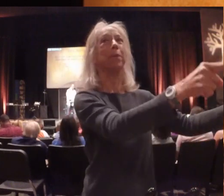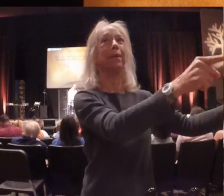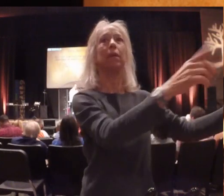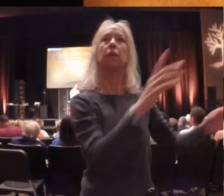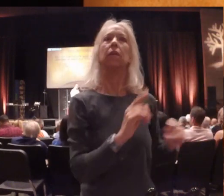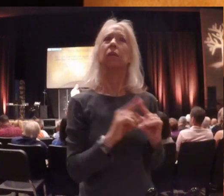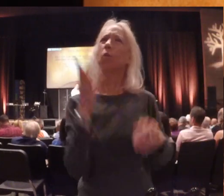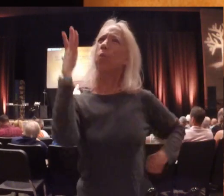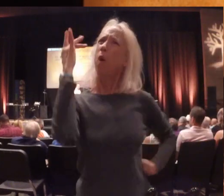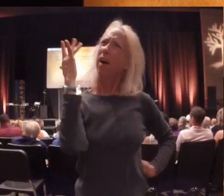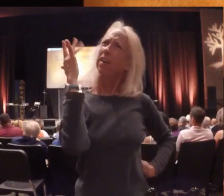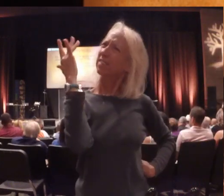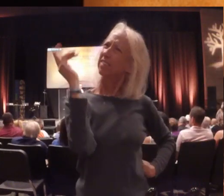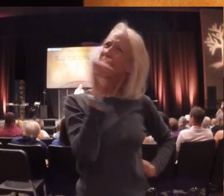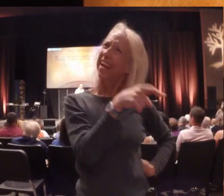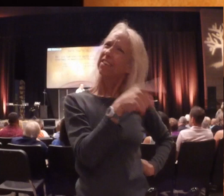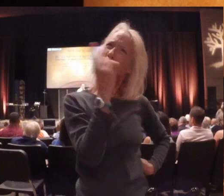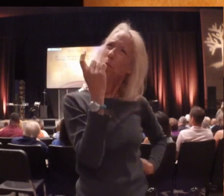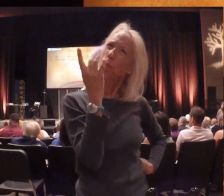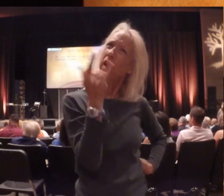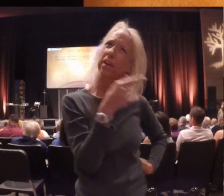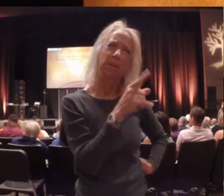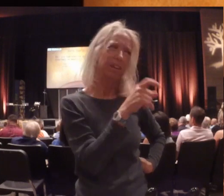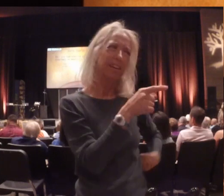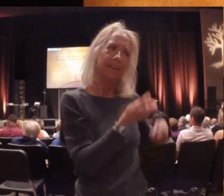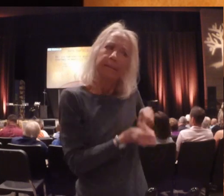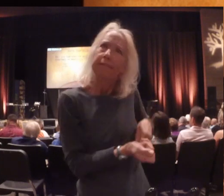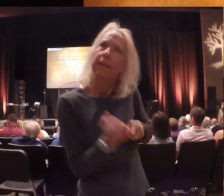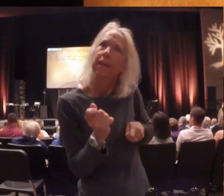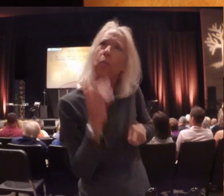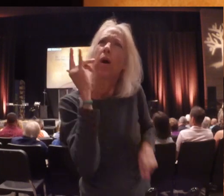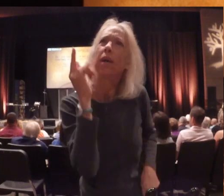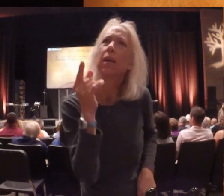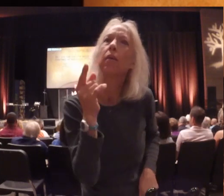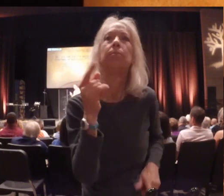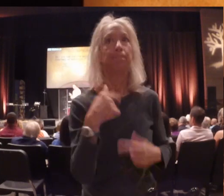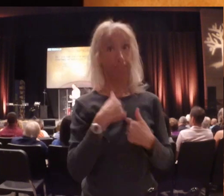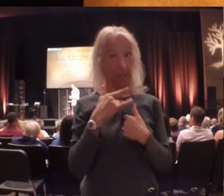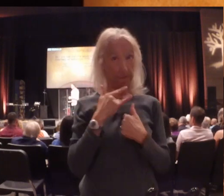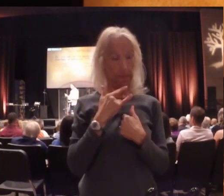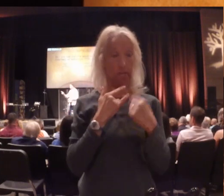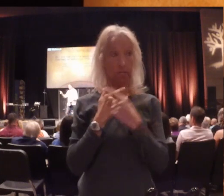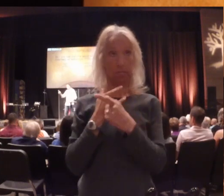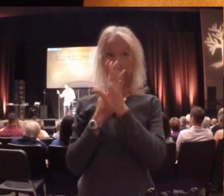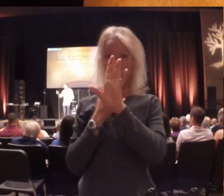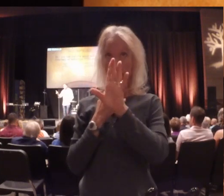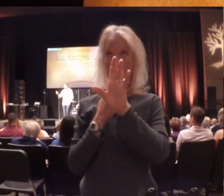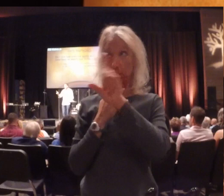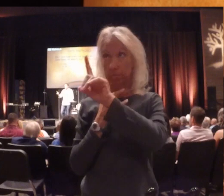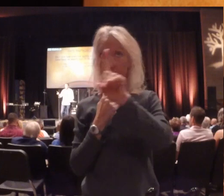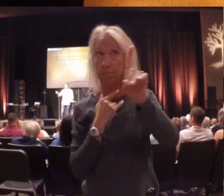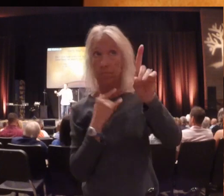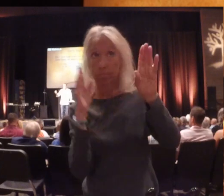wants. So what is God doing here? Why is he telling him to dig a ditch? I'll tell you what I think it is. I think what God is saying here is,